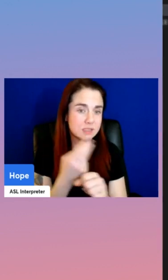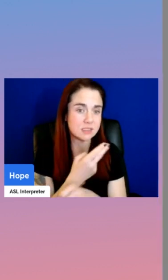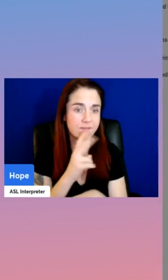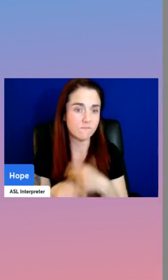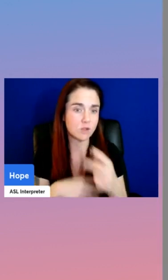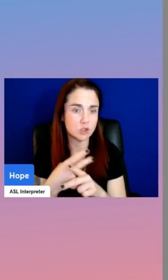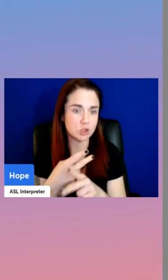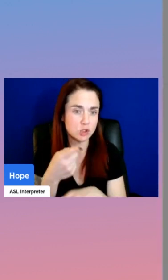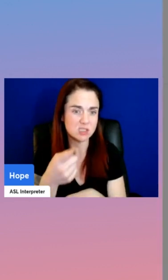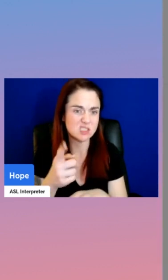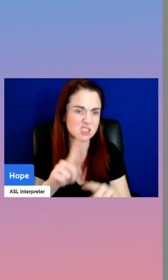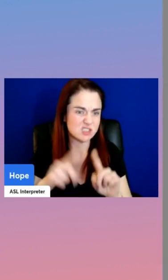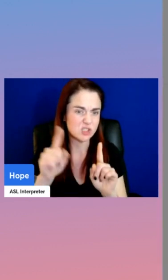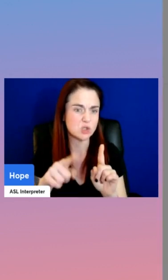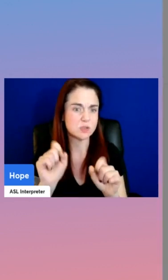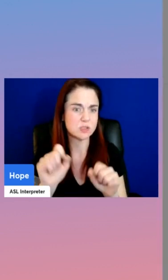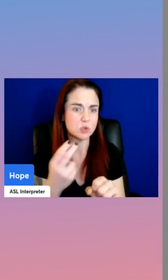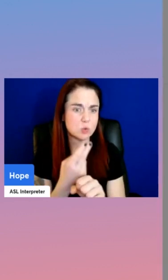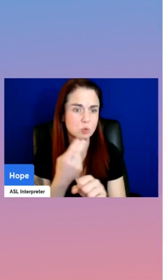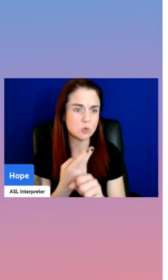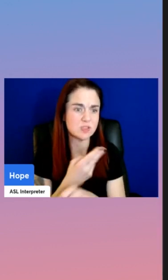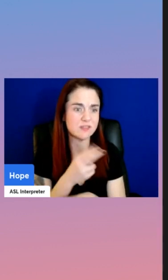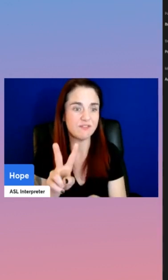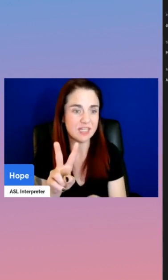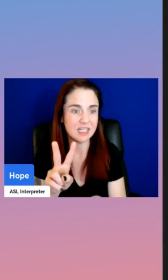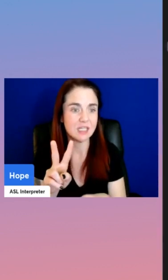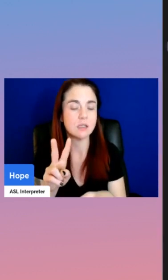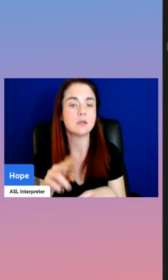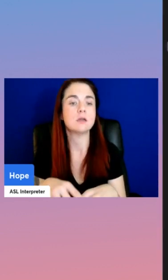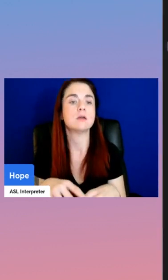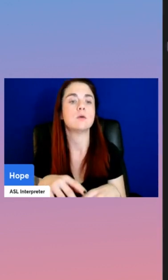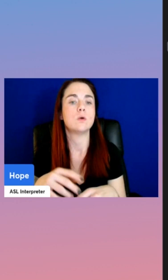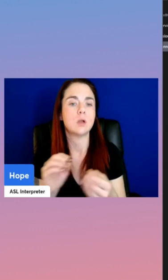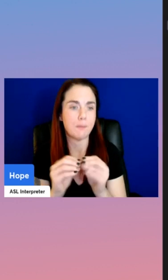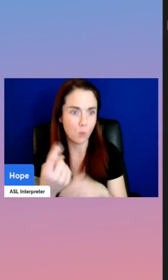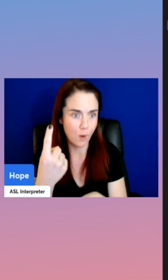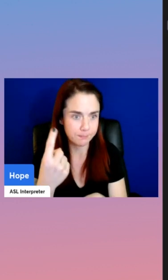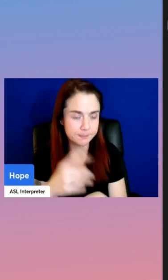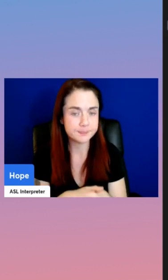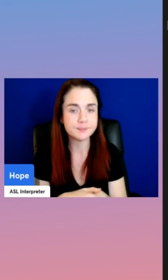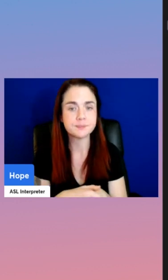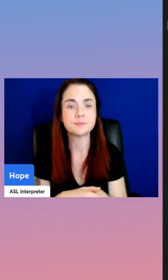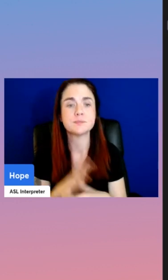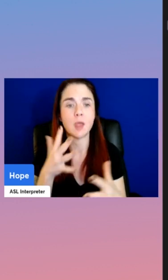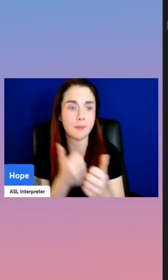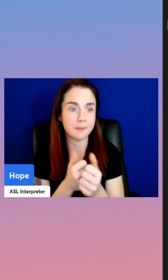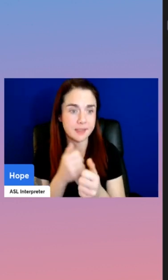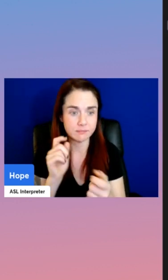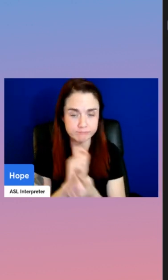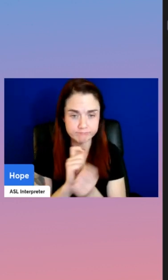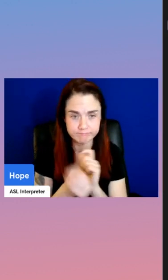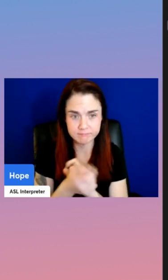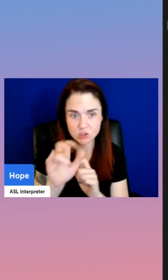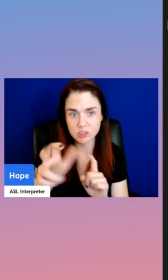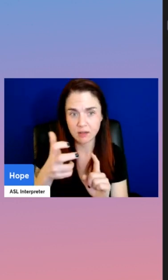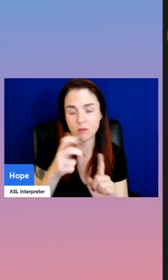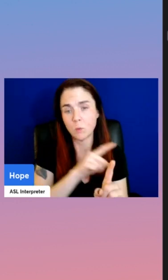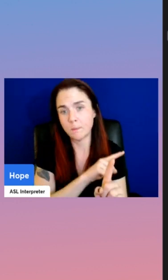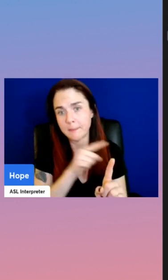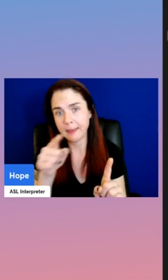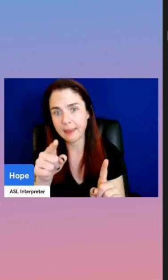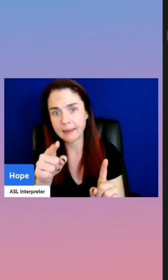let's use the V1. Let's update the channel, and let's go back here and